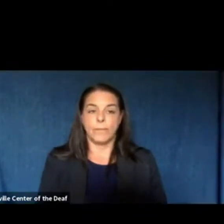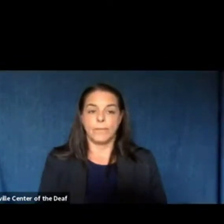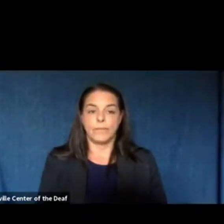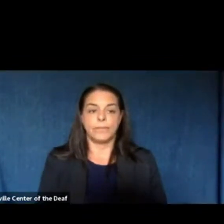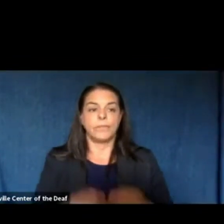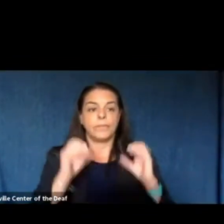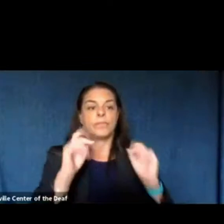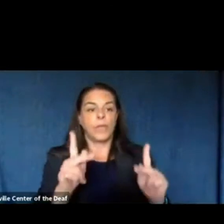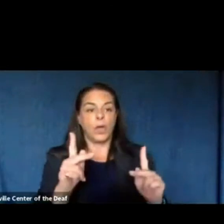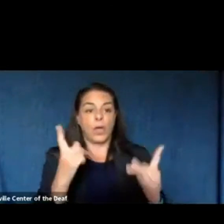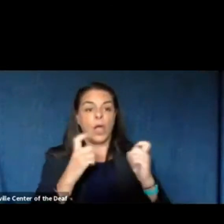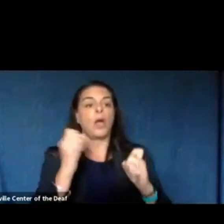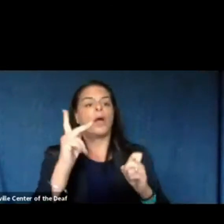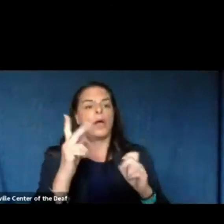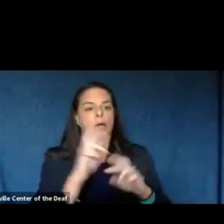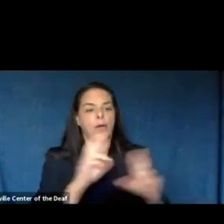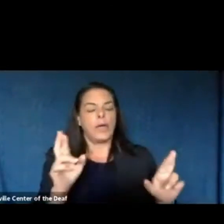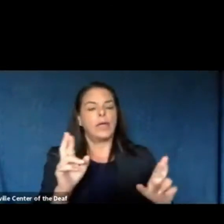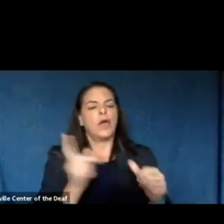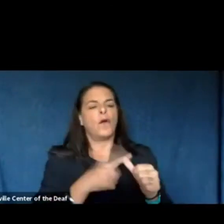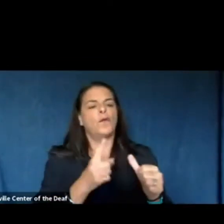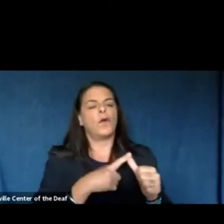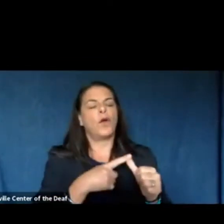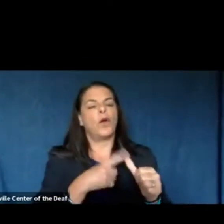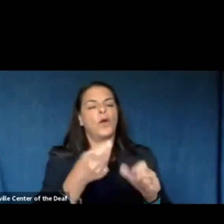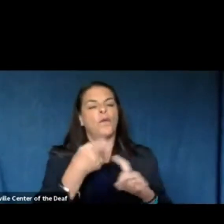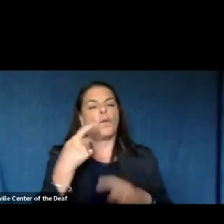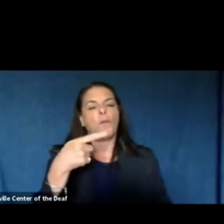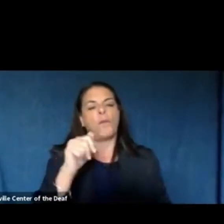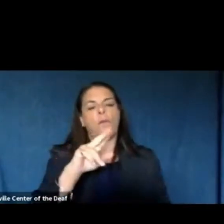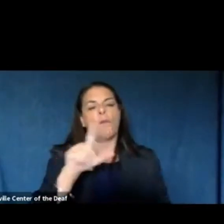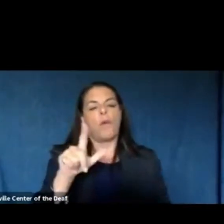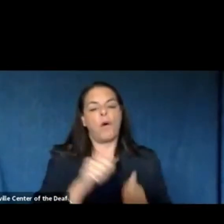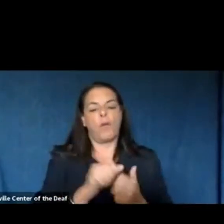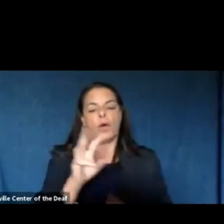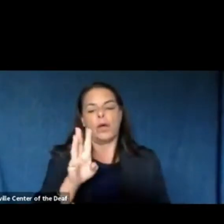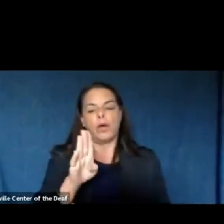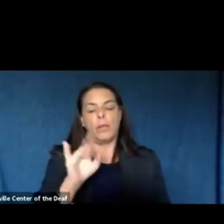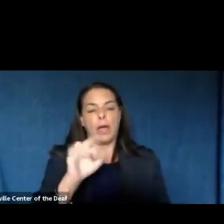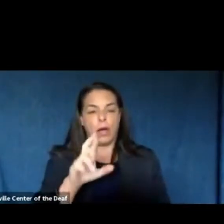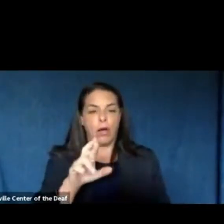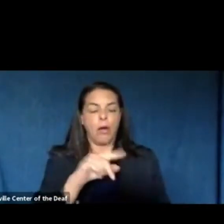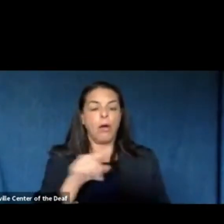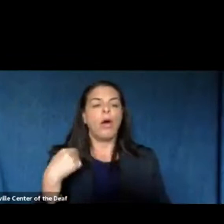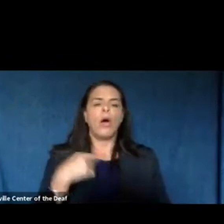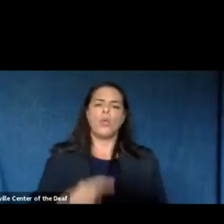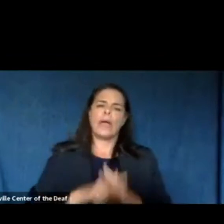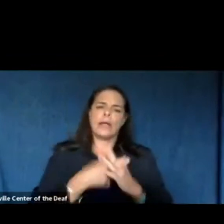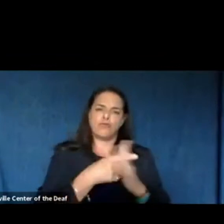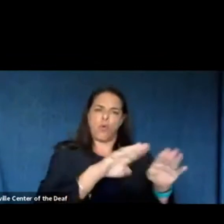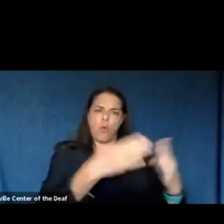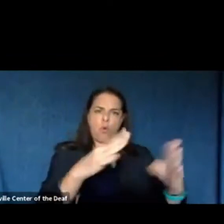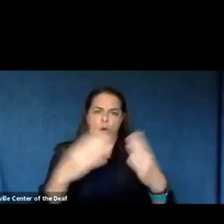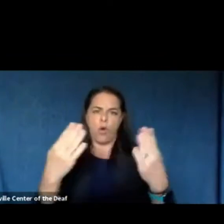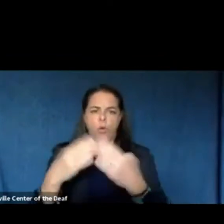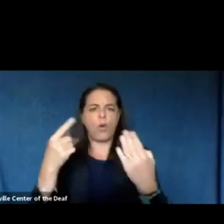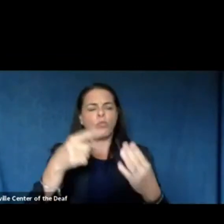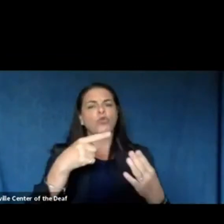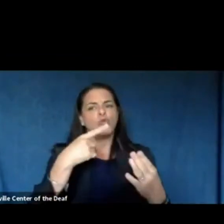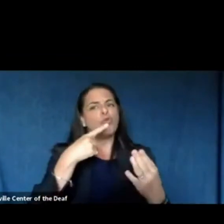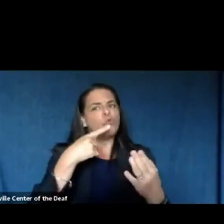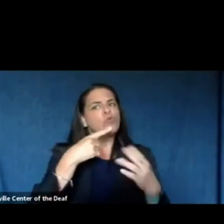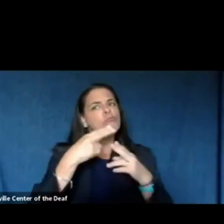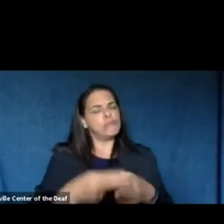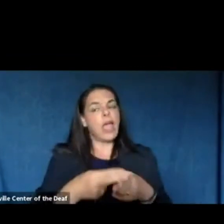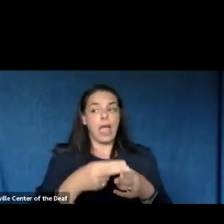All right, any questions? Okay. First question from Paul with WBIR. When we started reopening, you mentioned that cases would rise